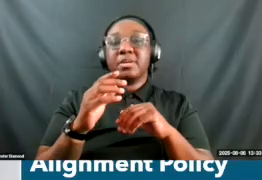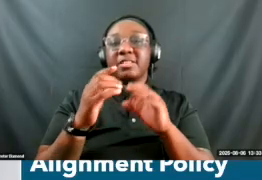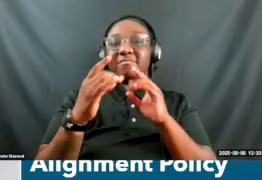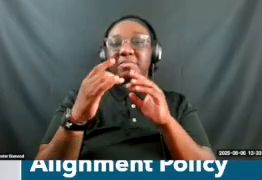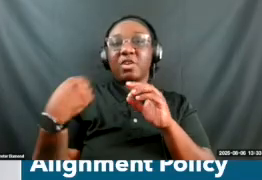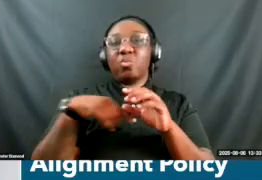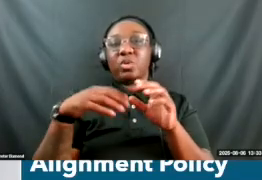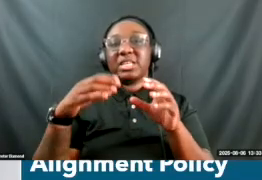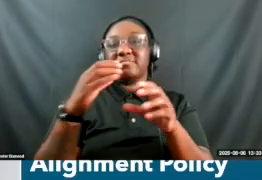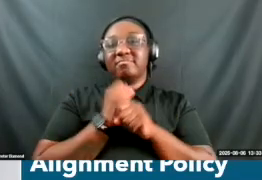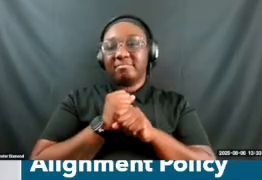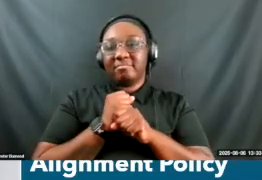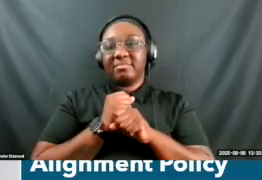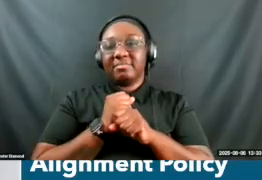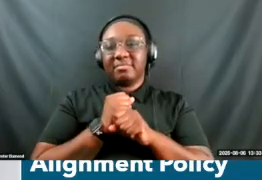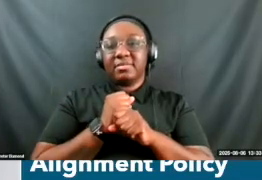goals.